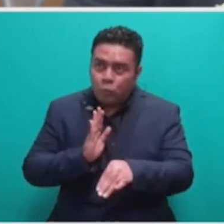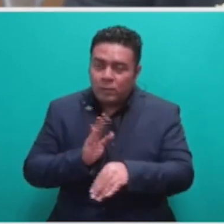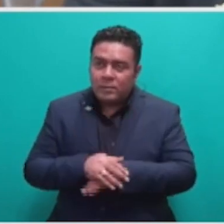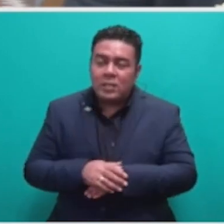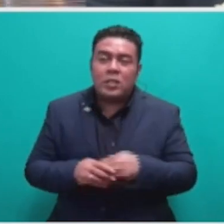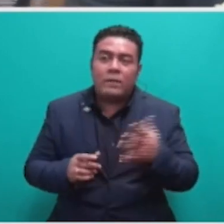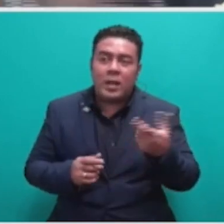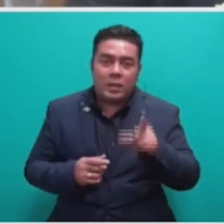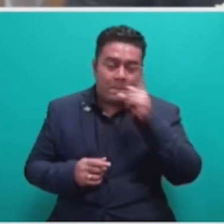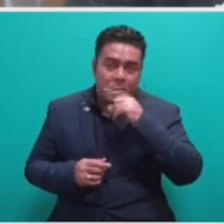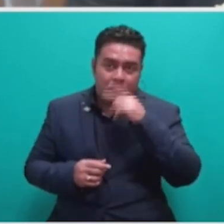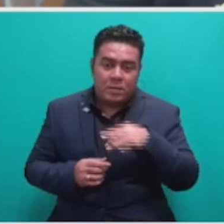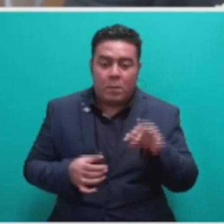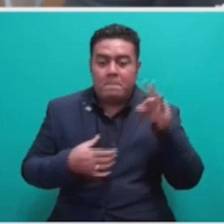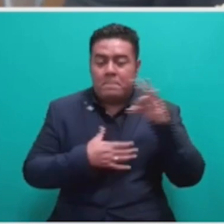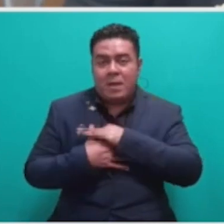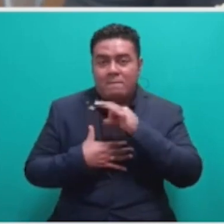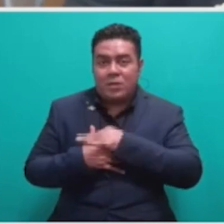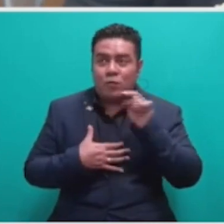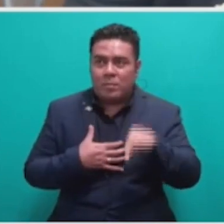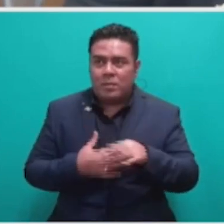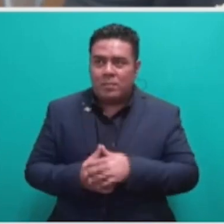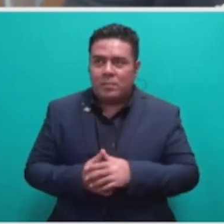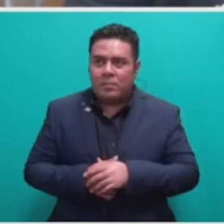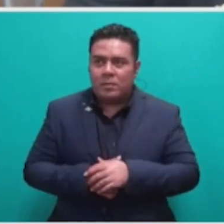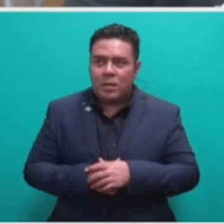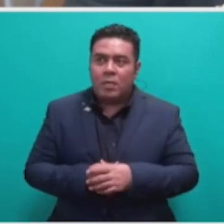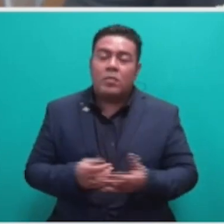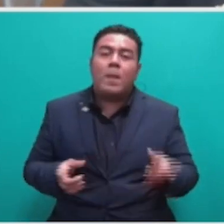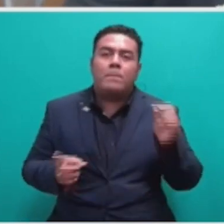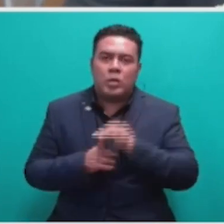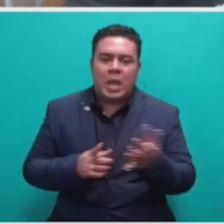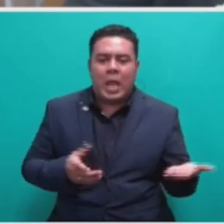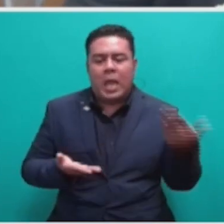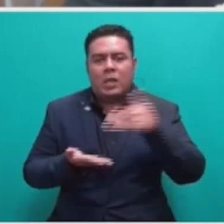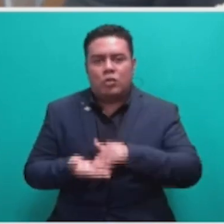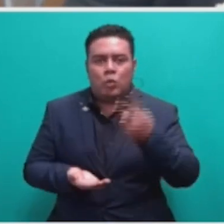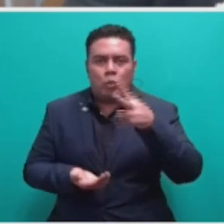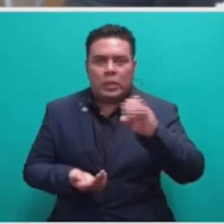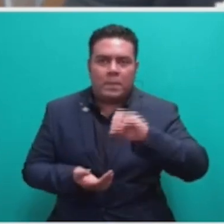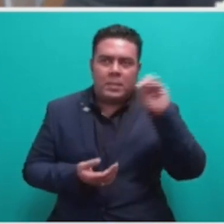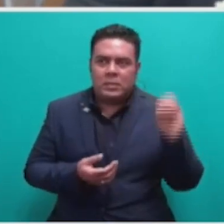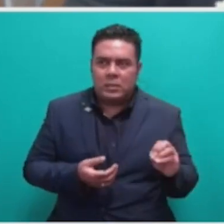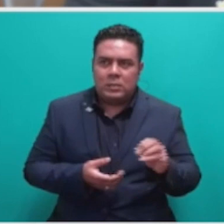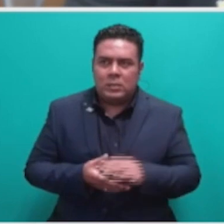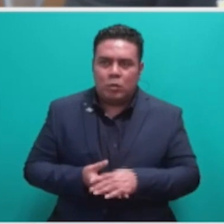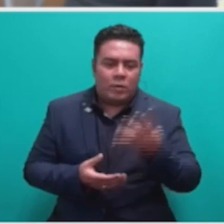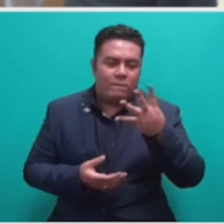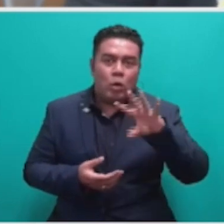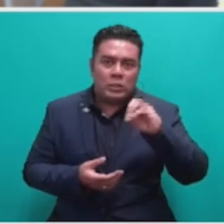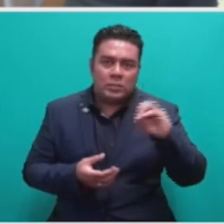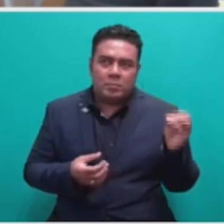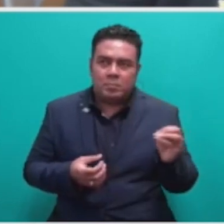instead of letting the people benefit from the reduction, they put another additional 20%. And it was